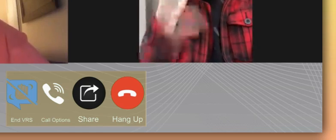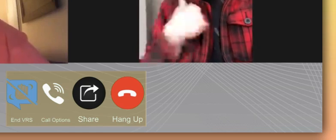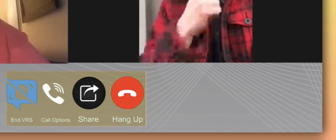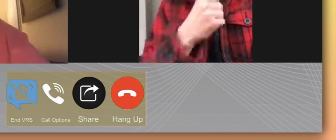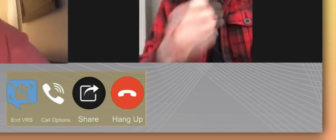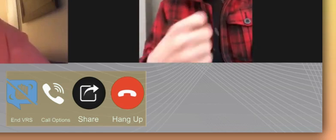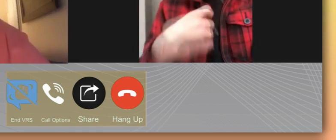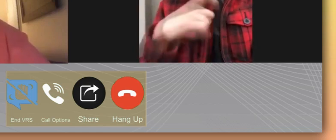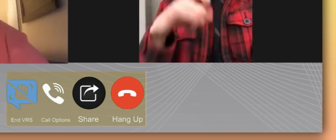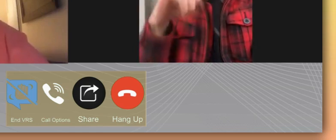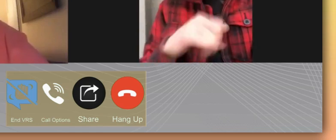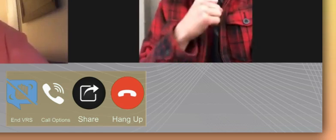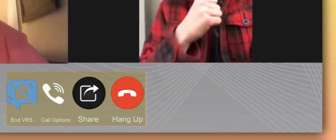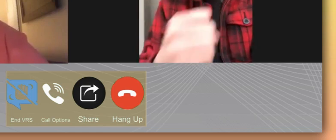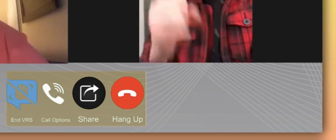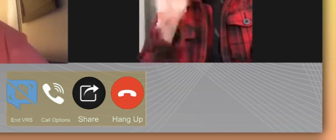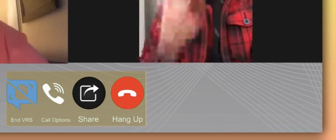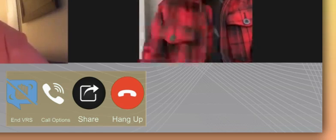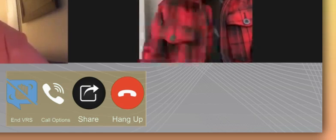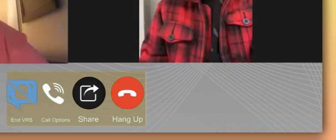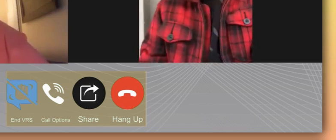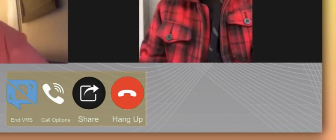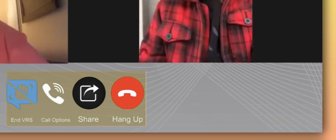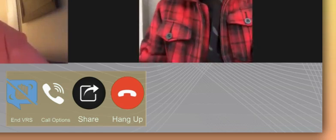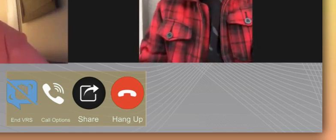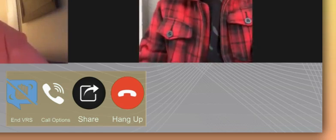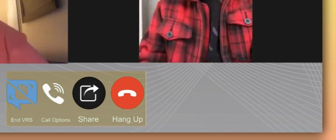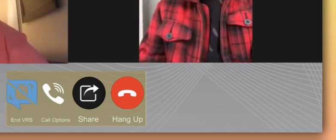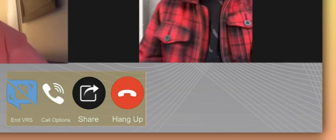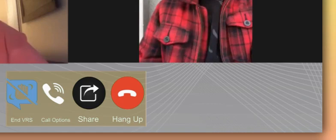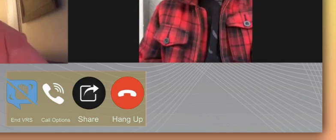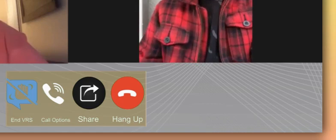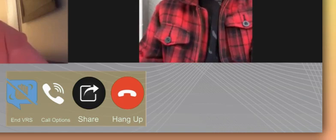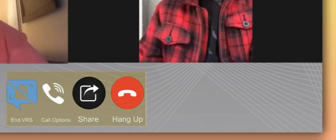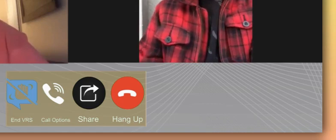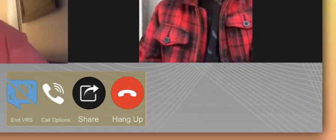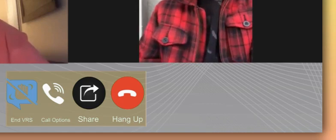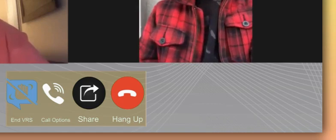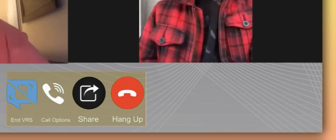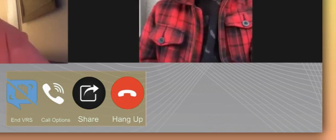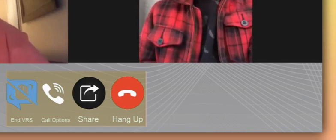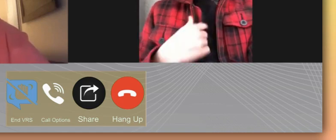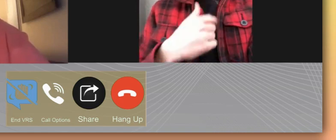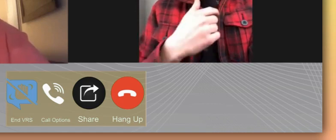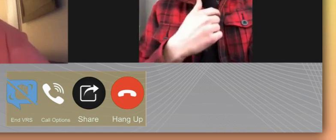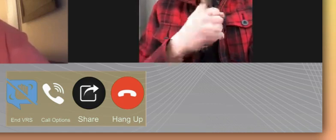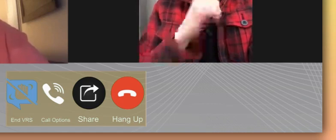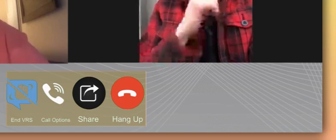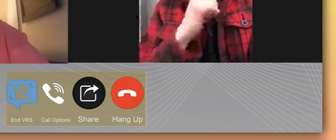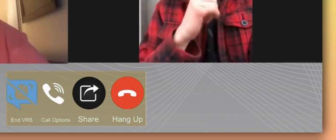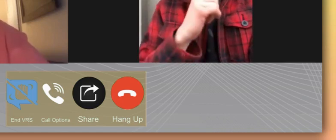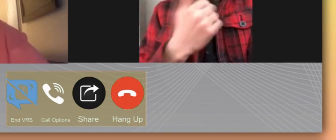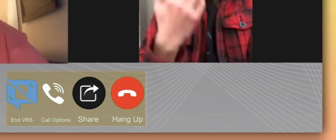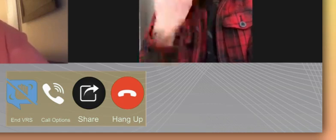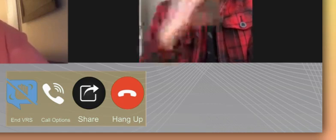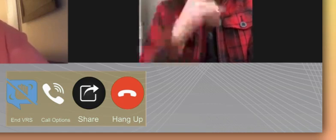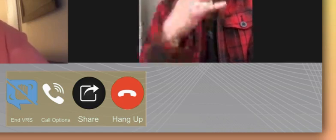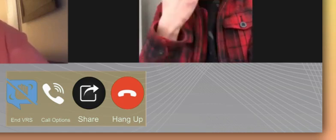He said he can't be with me until I get sober and stay sober.